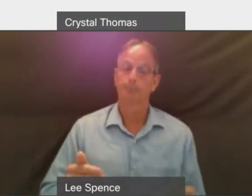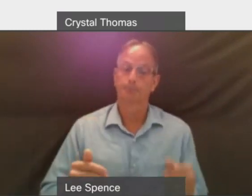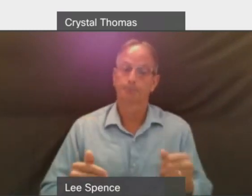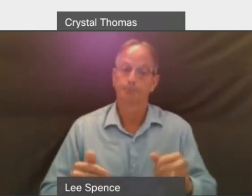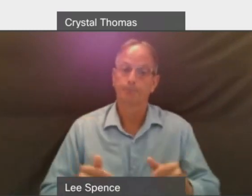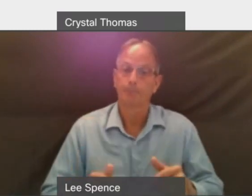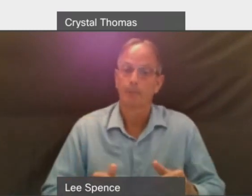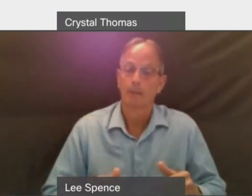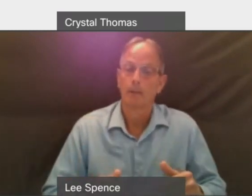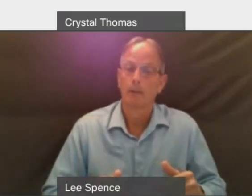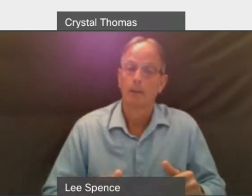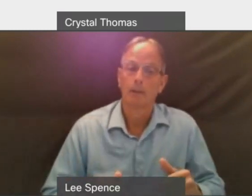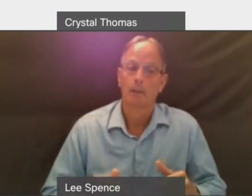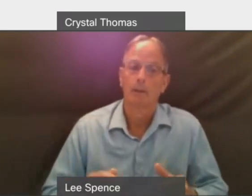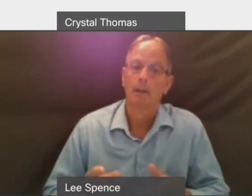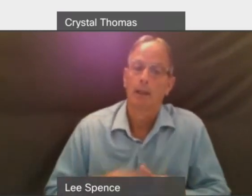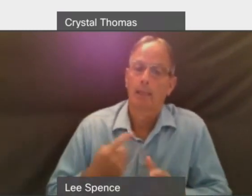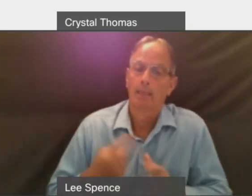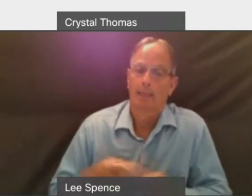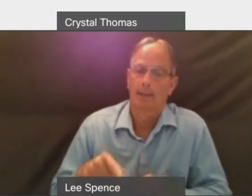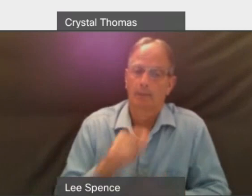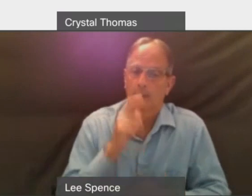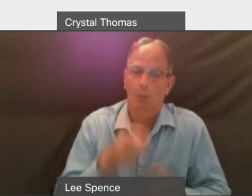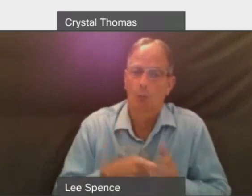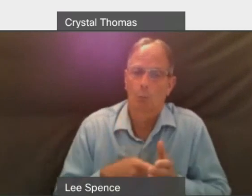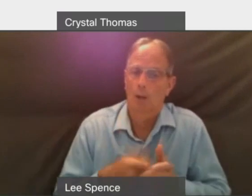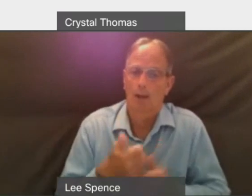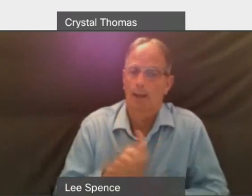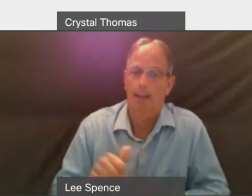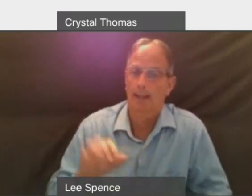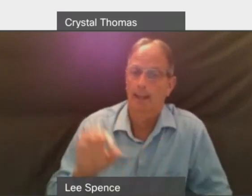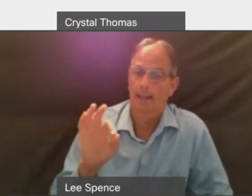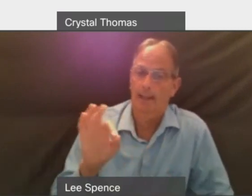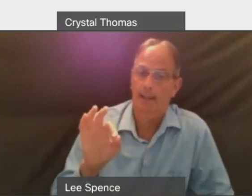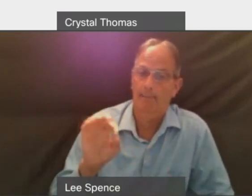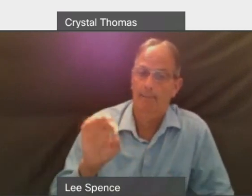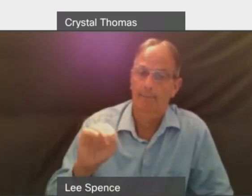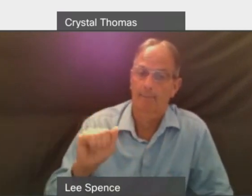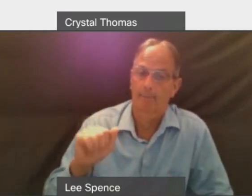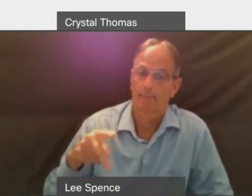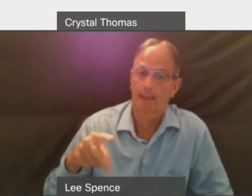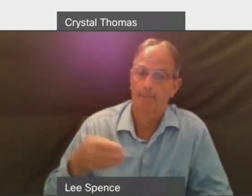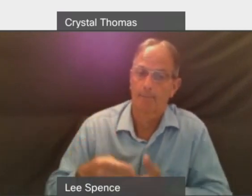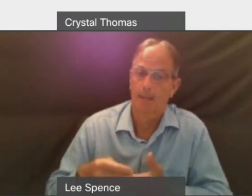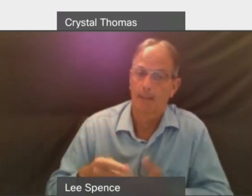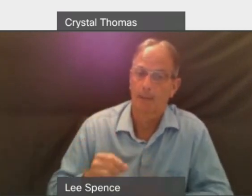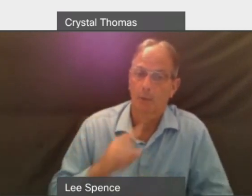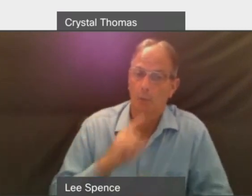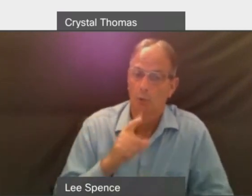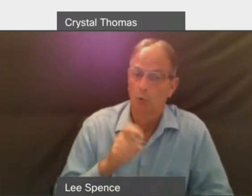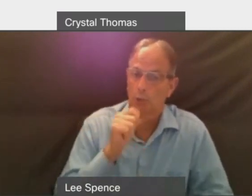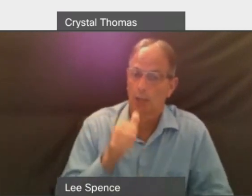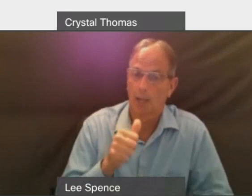then it doesn't require FMAP funds. Quite frankly, it should not require any